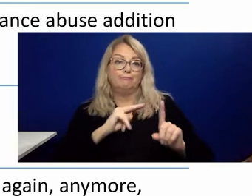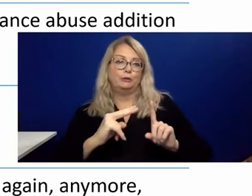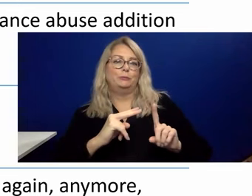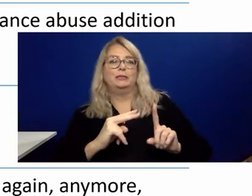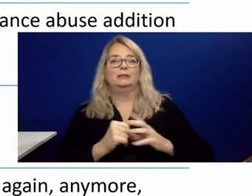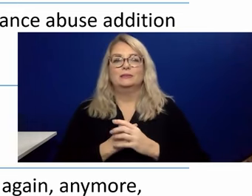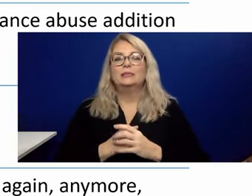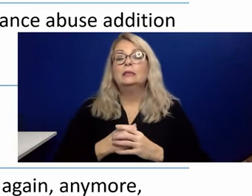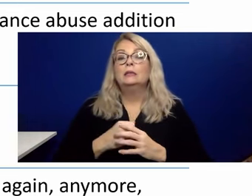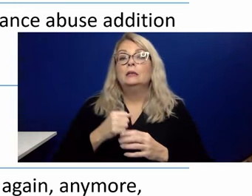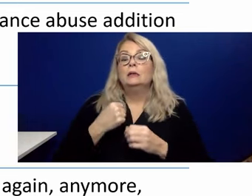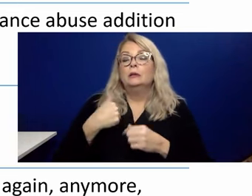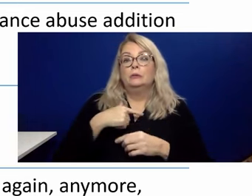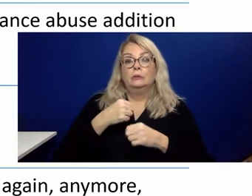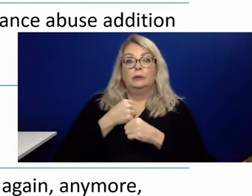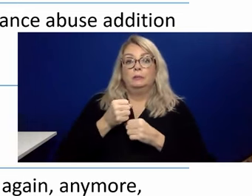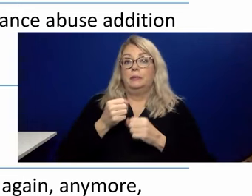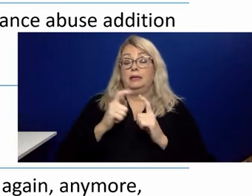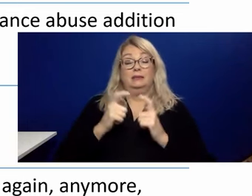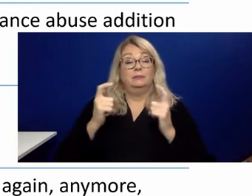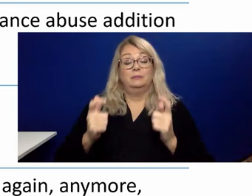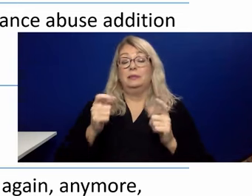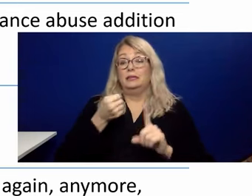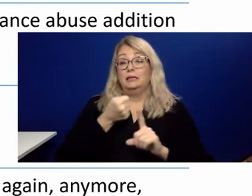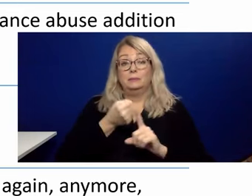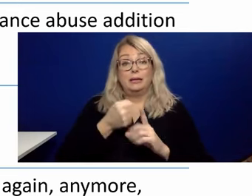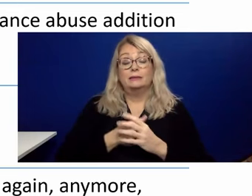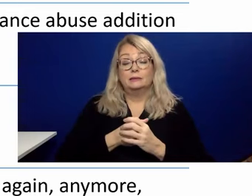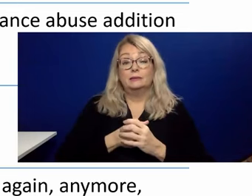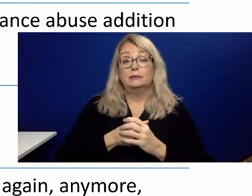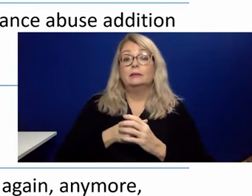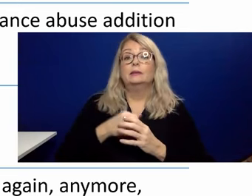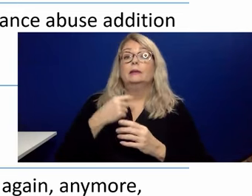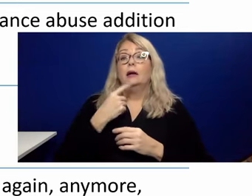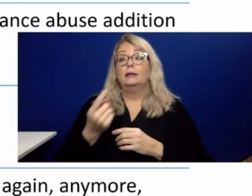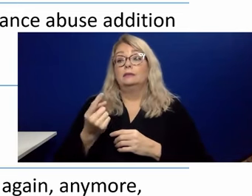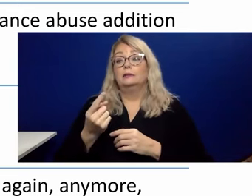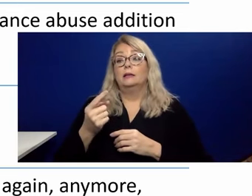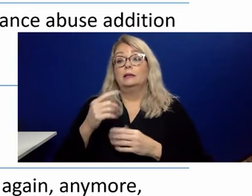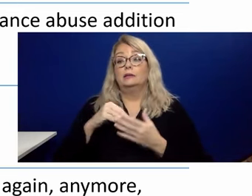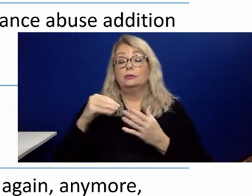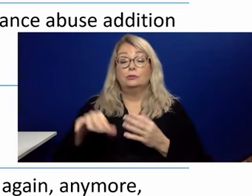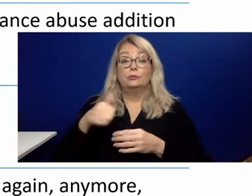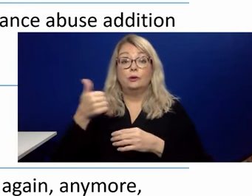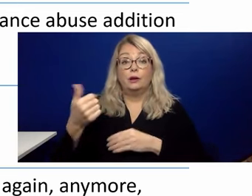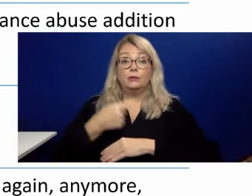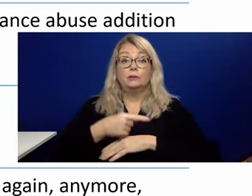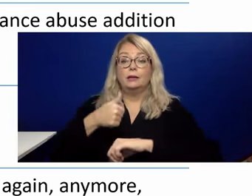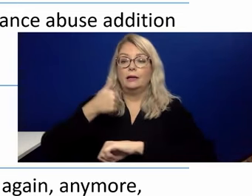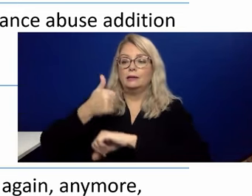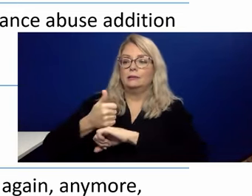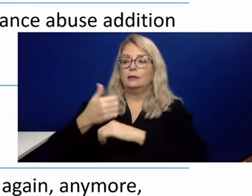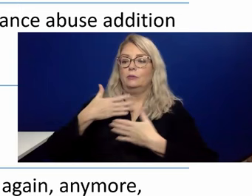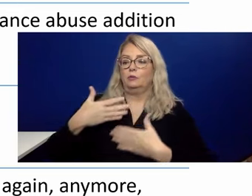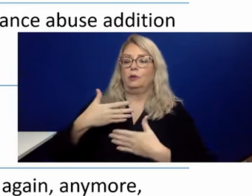make a big impact. I was just telling the students the other day that I set up a newer respiratory device for a lady who's on oxygen all